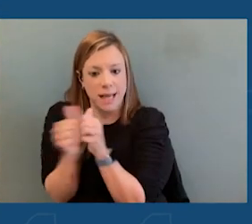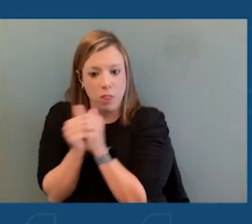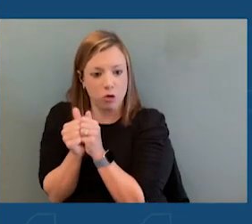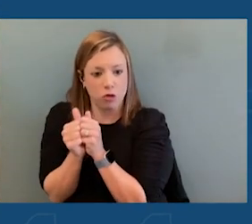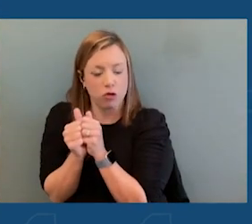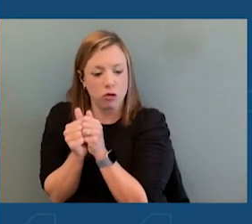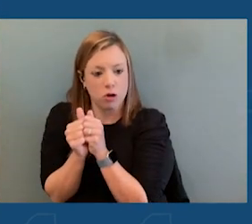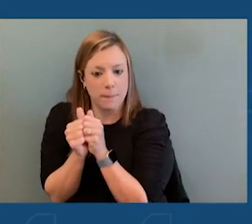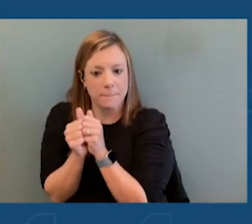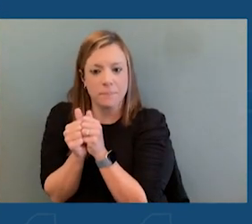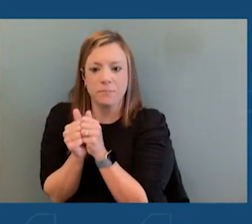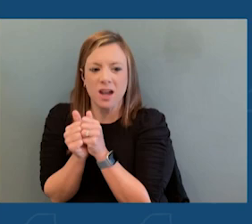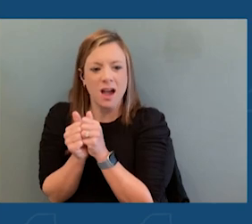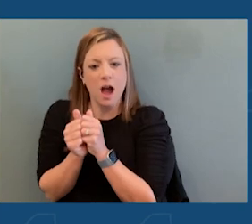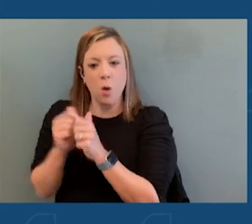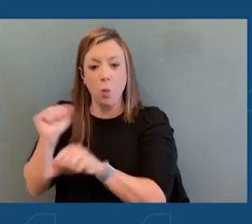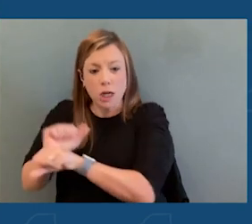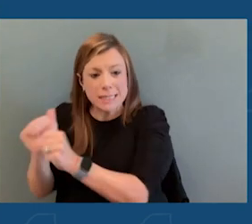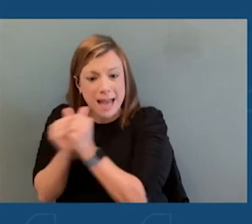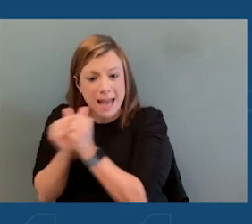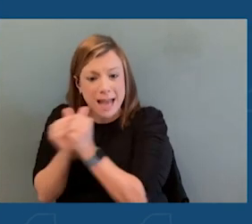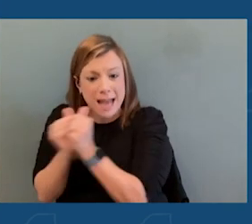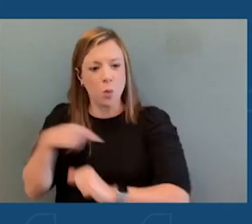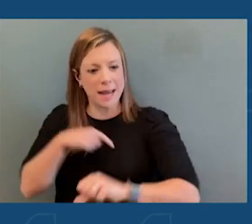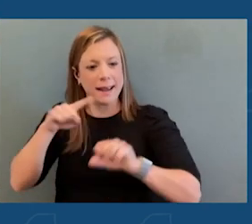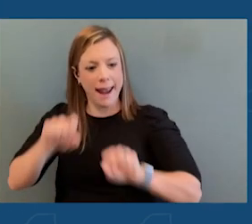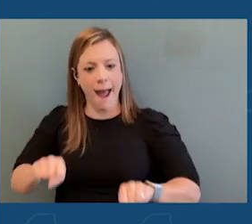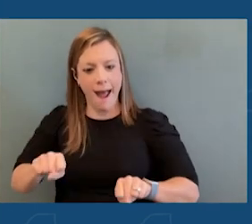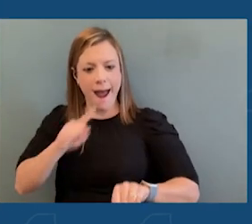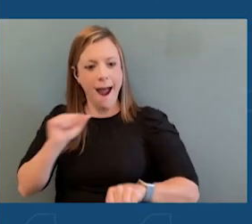are possible. Thank you all.